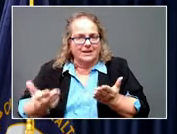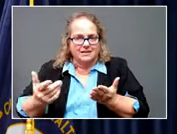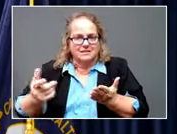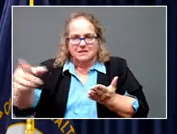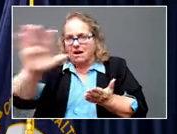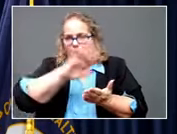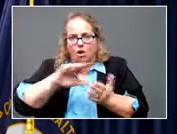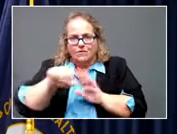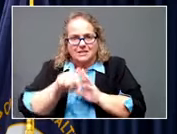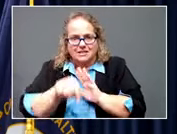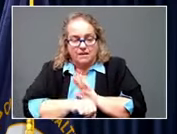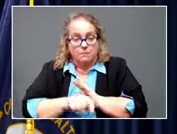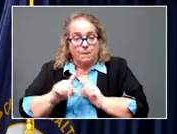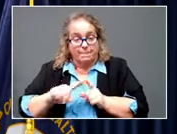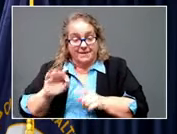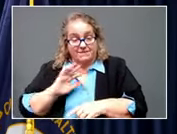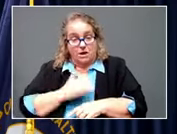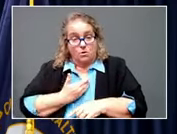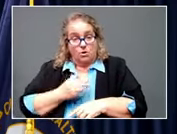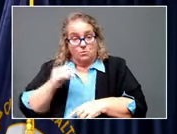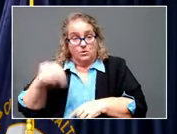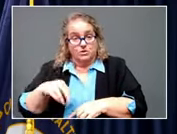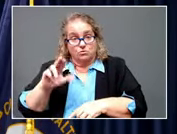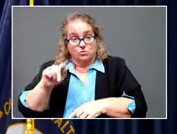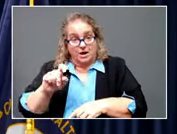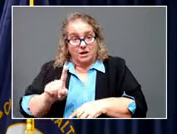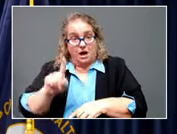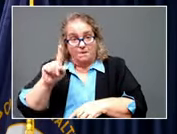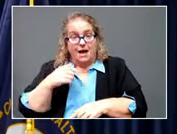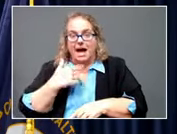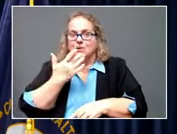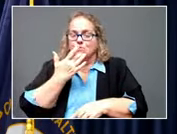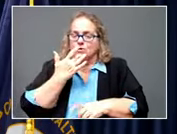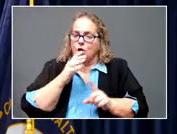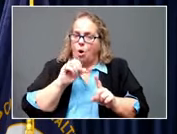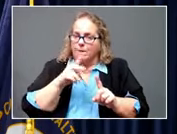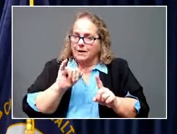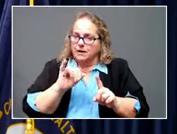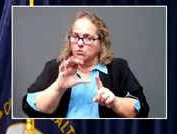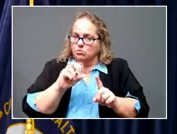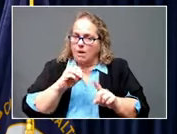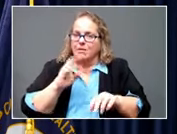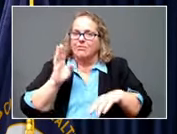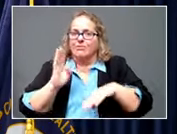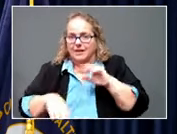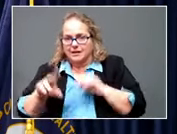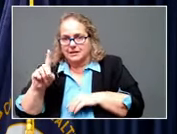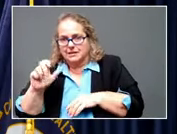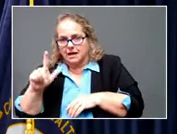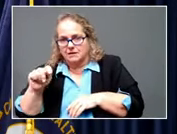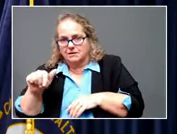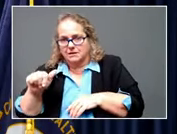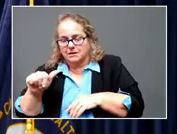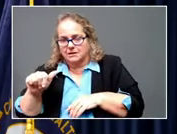is going up, I'd rather it be Omicron than Delta, because it appears that it comes with less severe disease. I